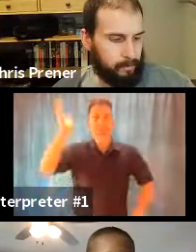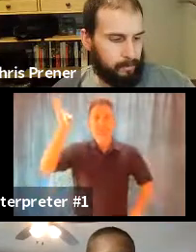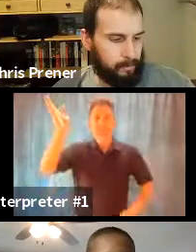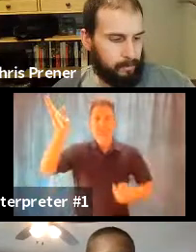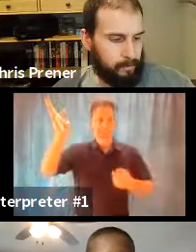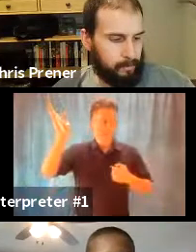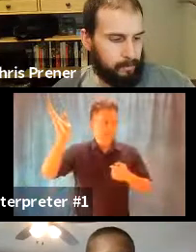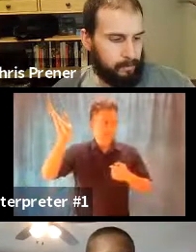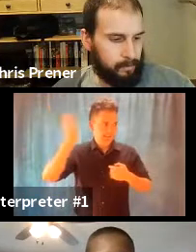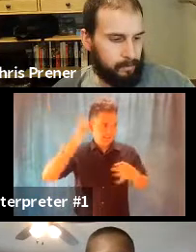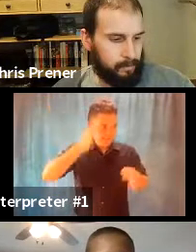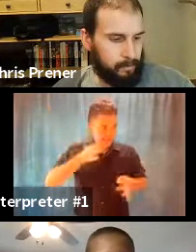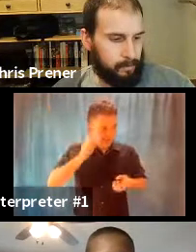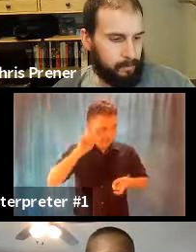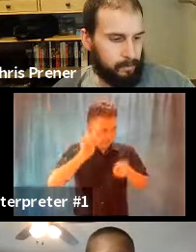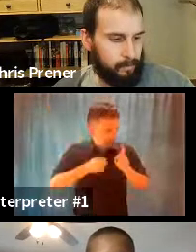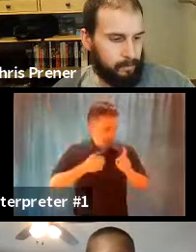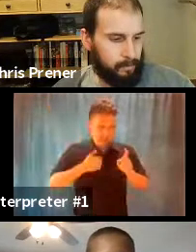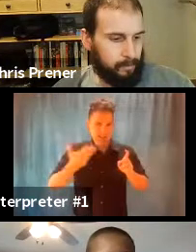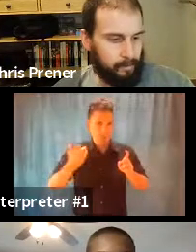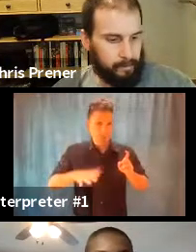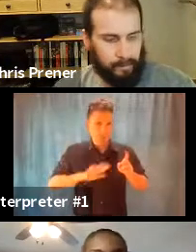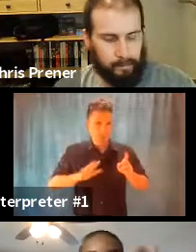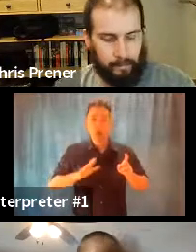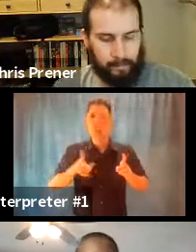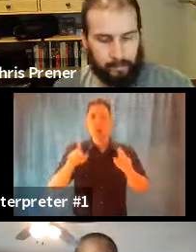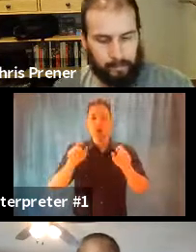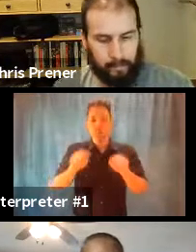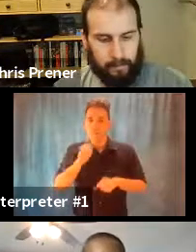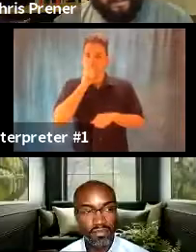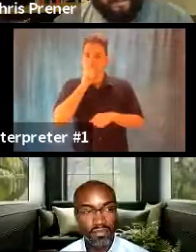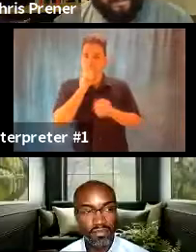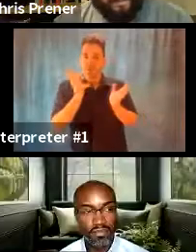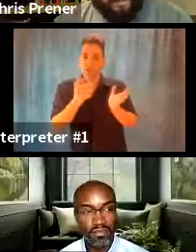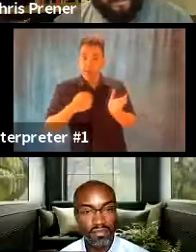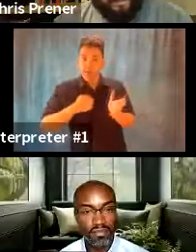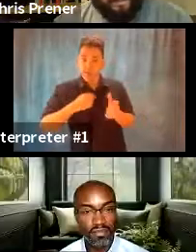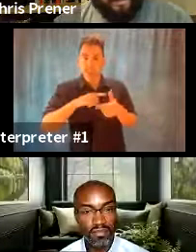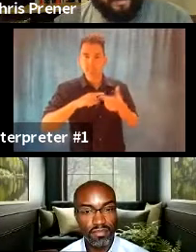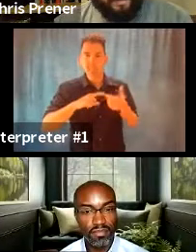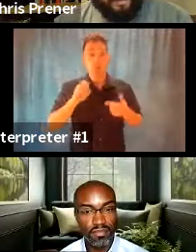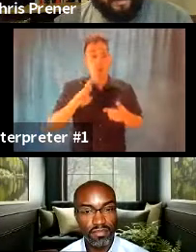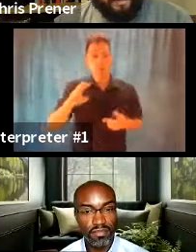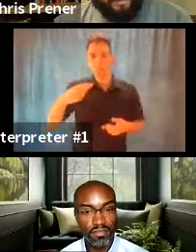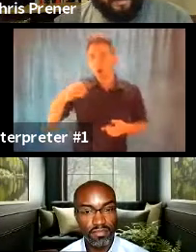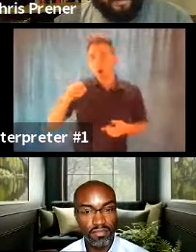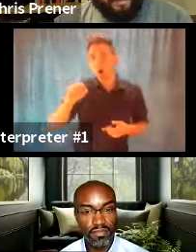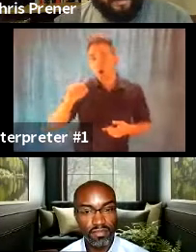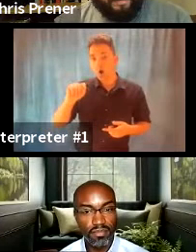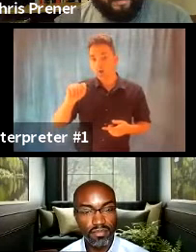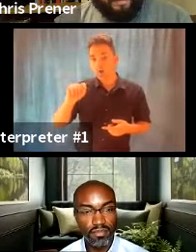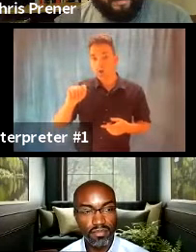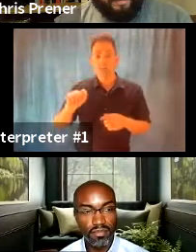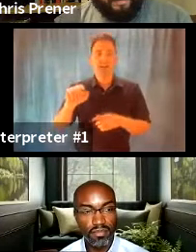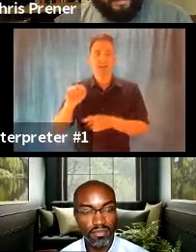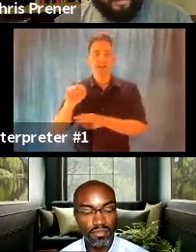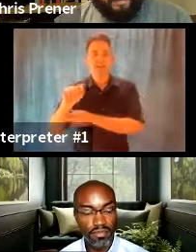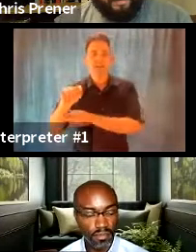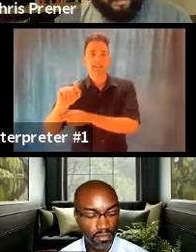simply private chat me or our host, STLTV, and let them know your name and you don't need to